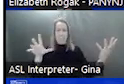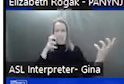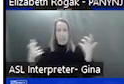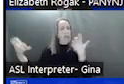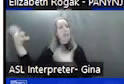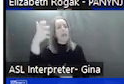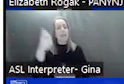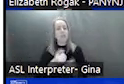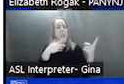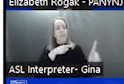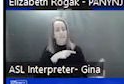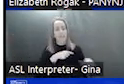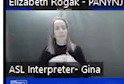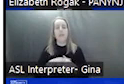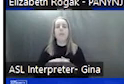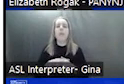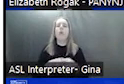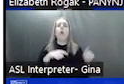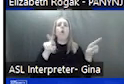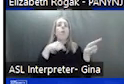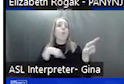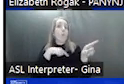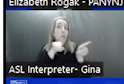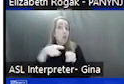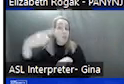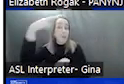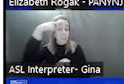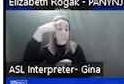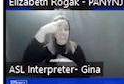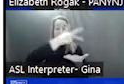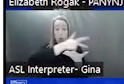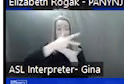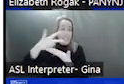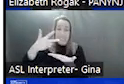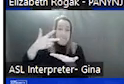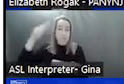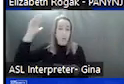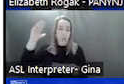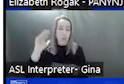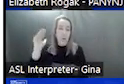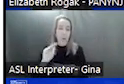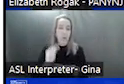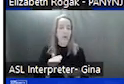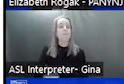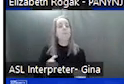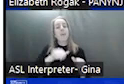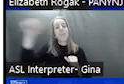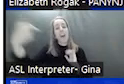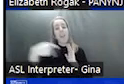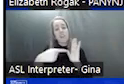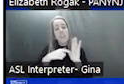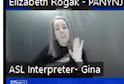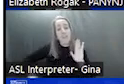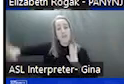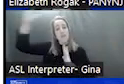Please. Thank we you. also believe that as parking overall has decreased, there are many examples throughout the nation, looking at Union Station in Washington,